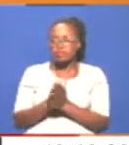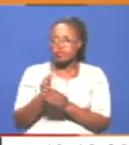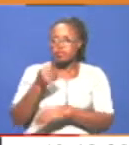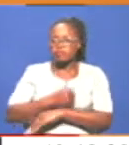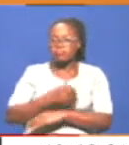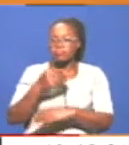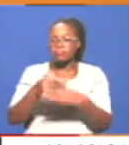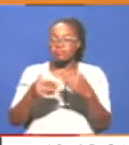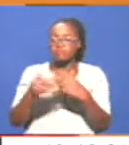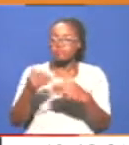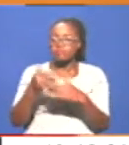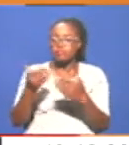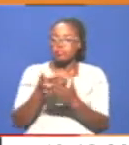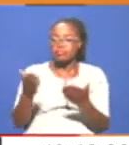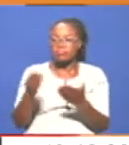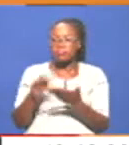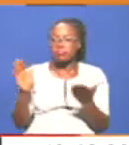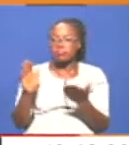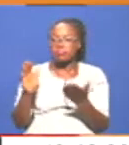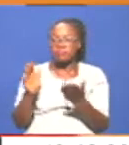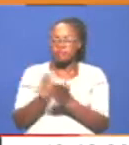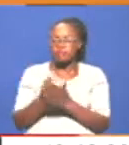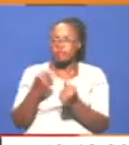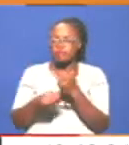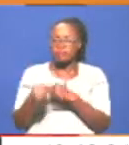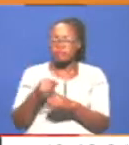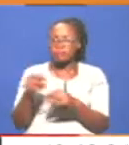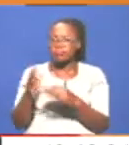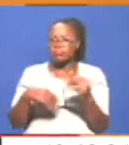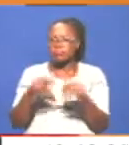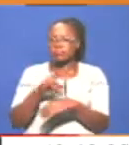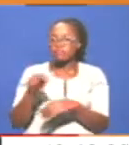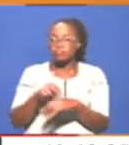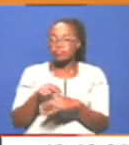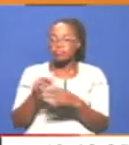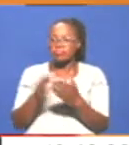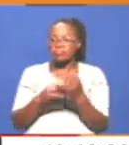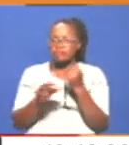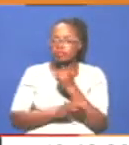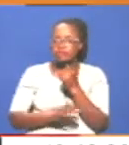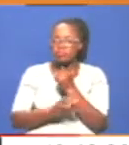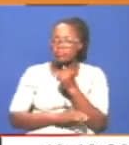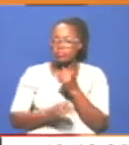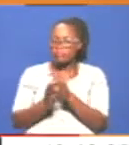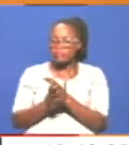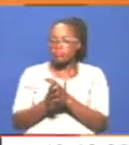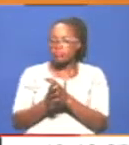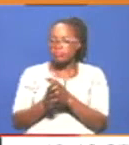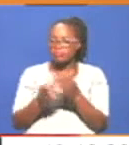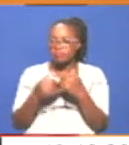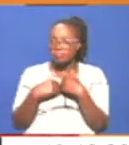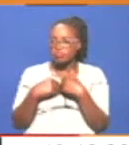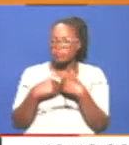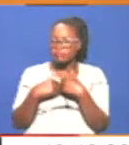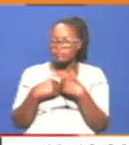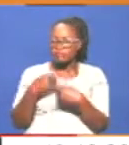place more active than the national one, but in certain countries, you actually have the school structure already